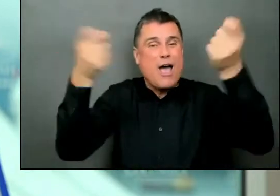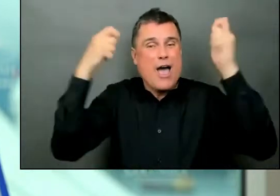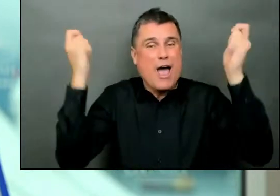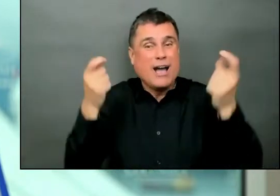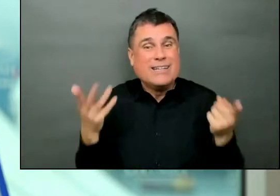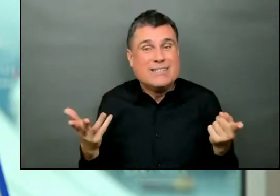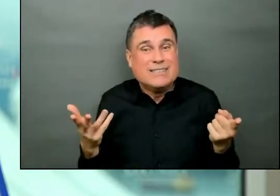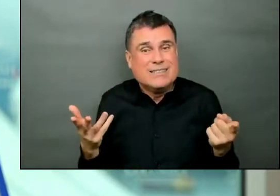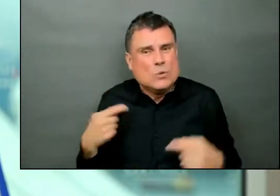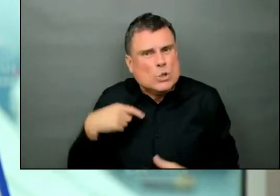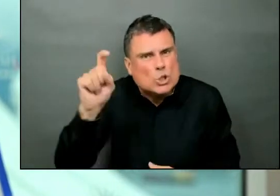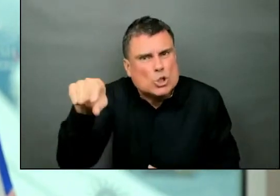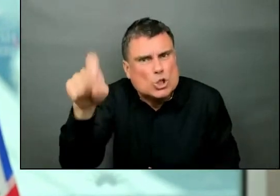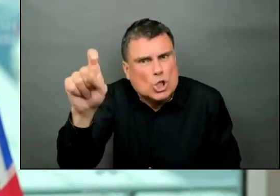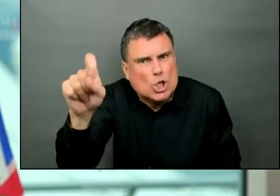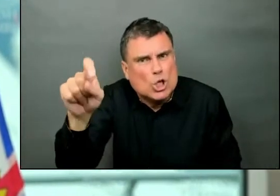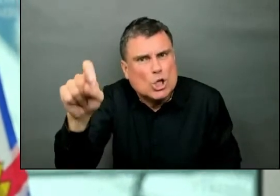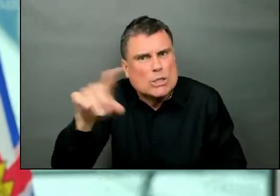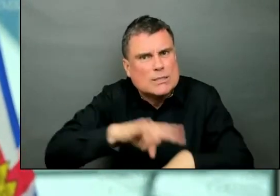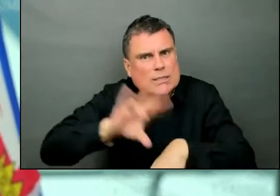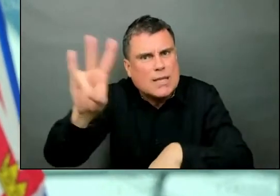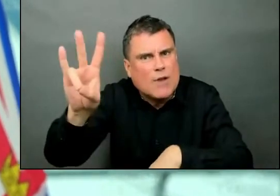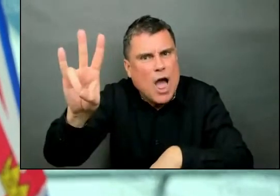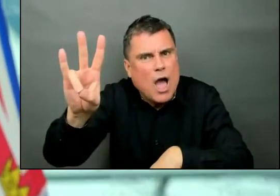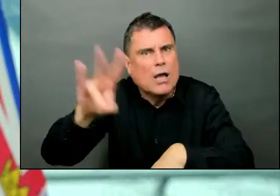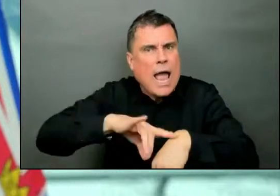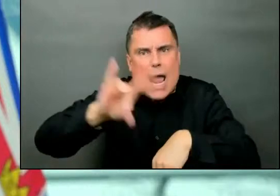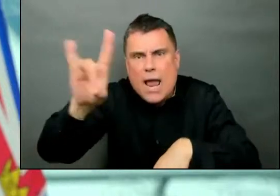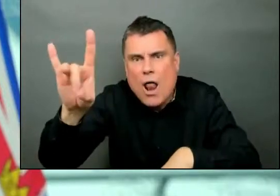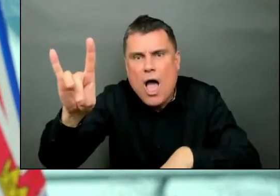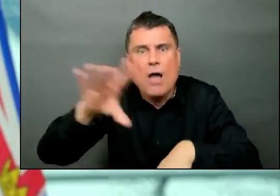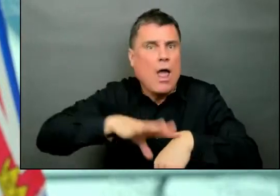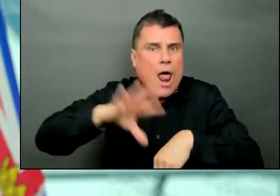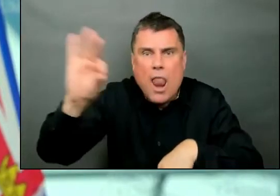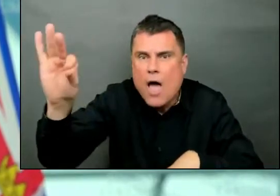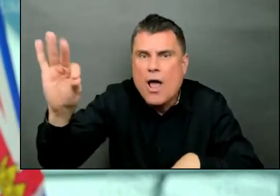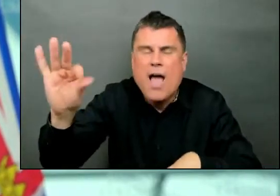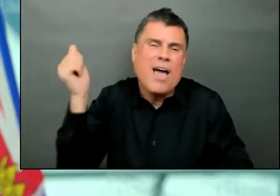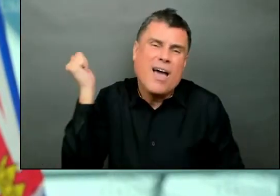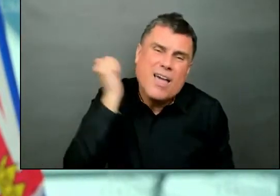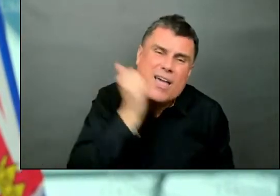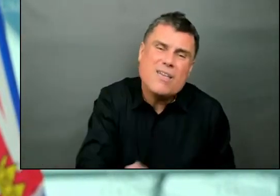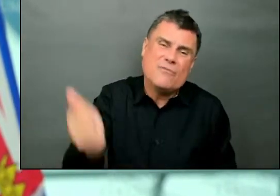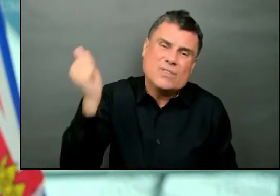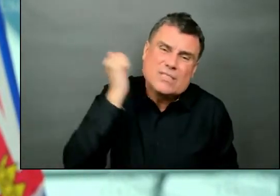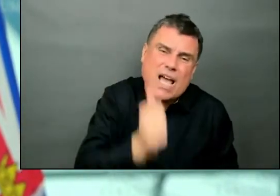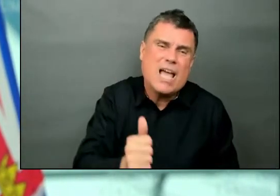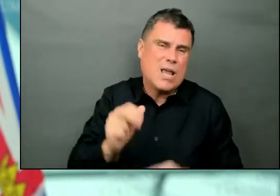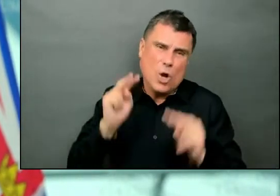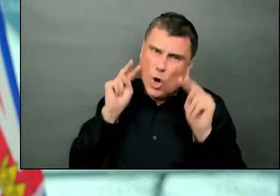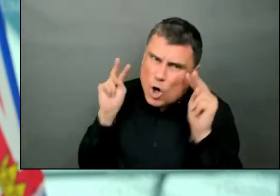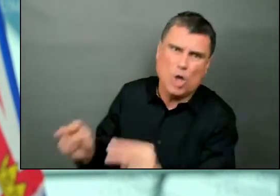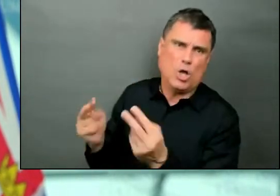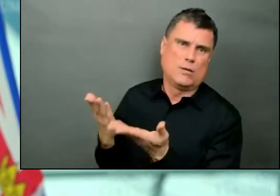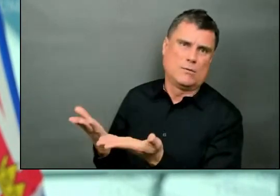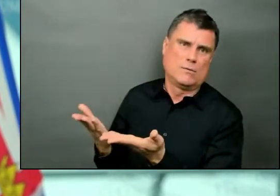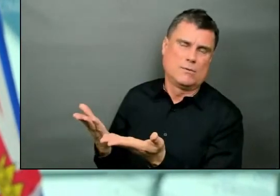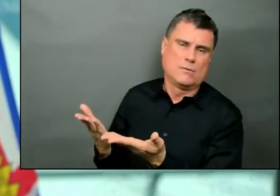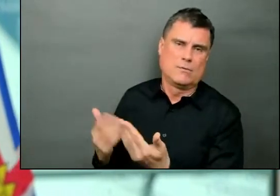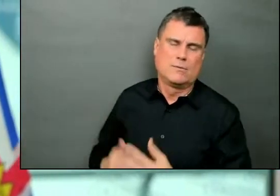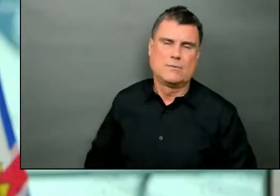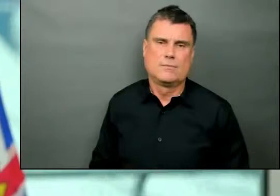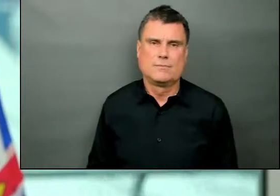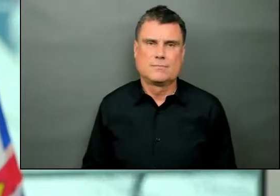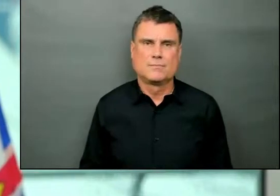Next question is from Richard Sussman, Global News. With March break around the corner now as we approach